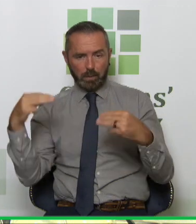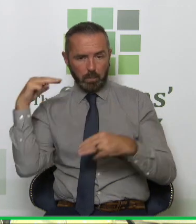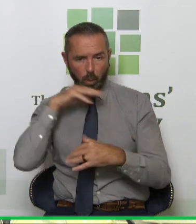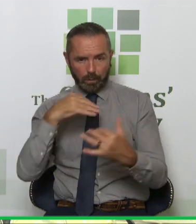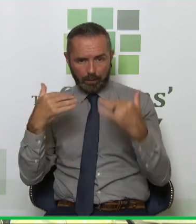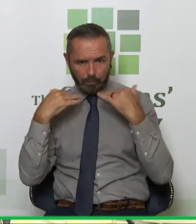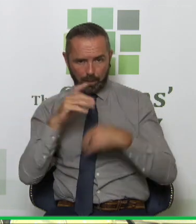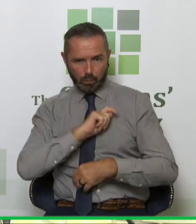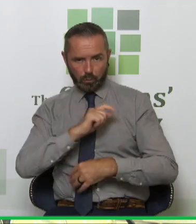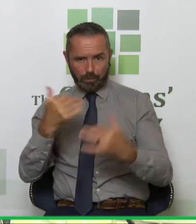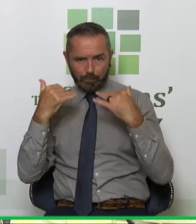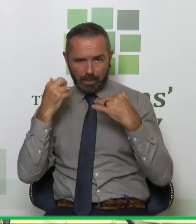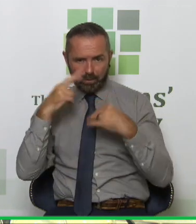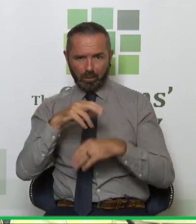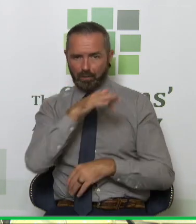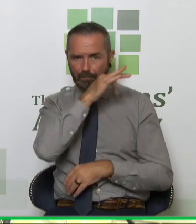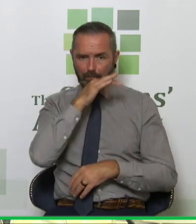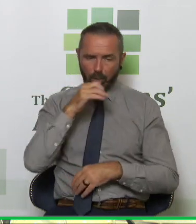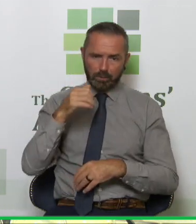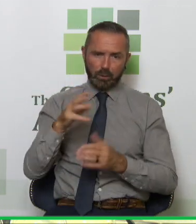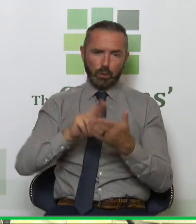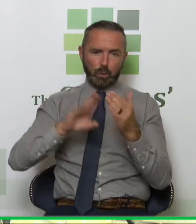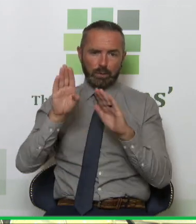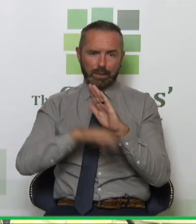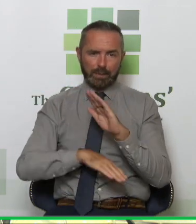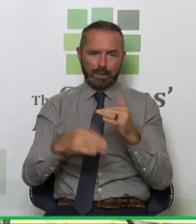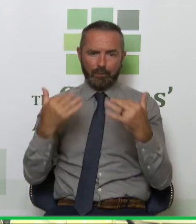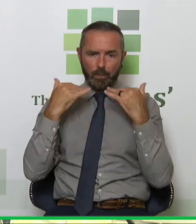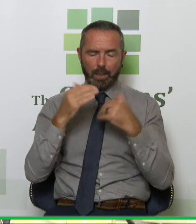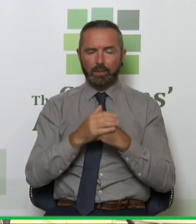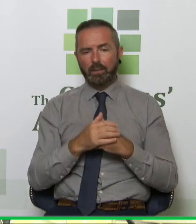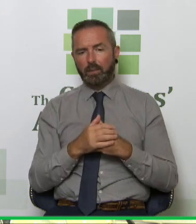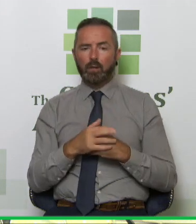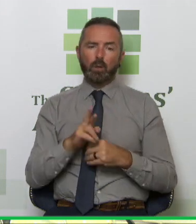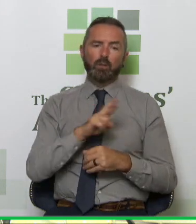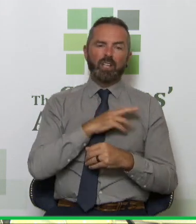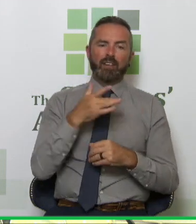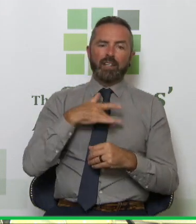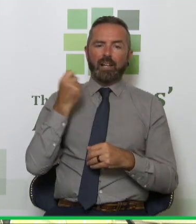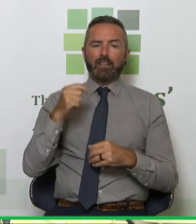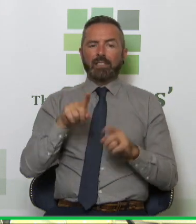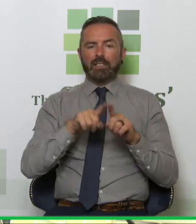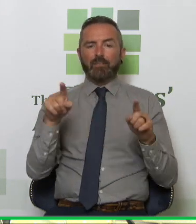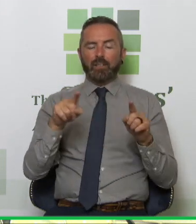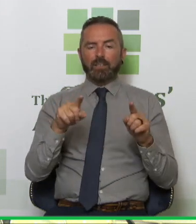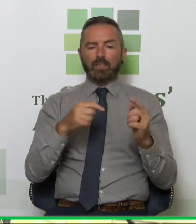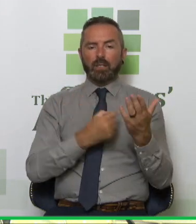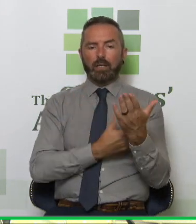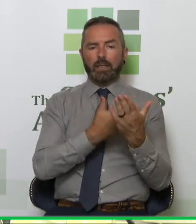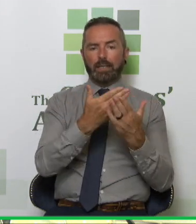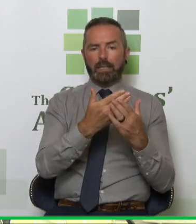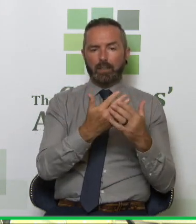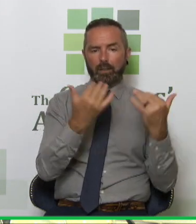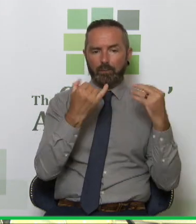that there are going to be challenges around there being different legal frameworks in different jurisdictions. That is an issue. I think it was